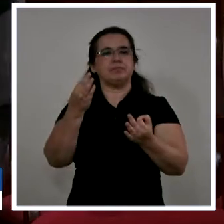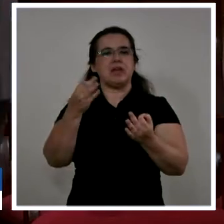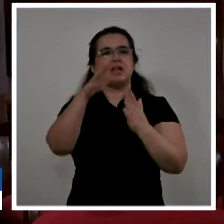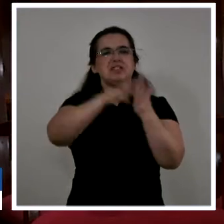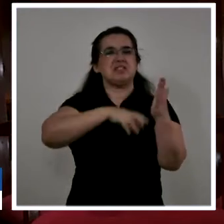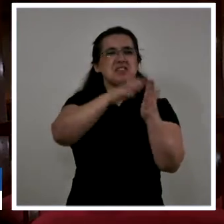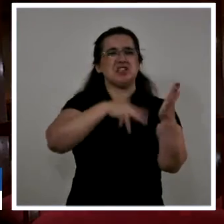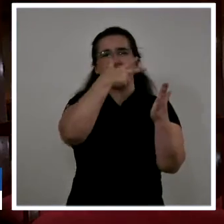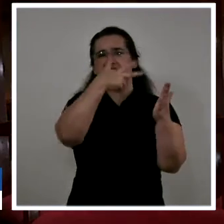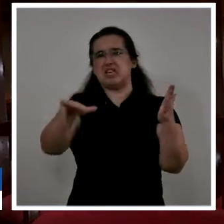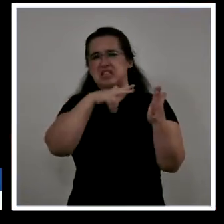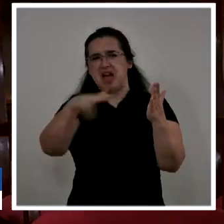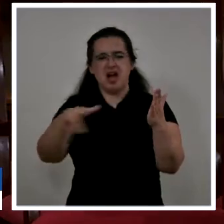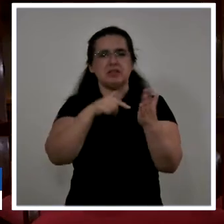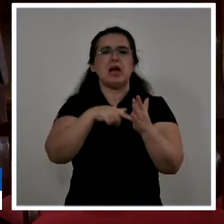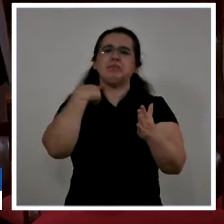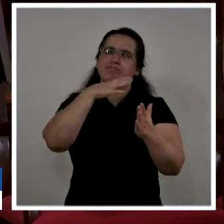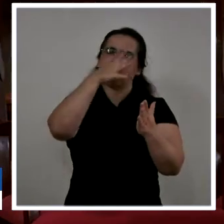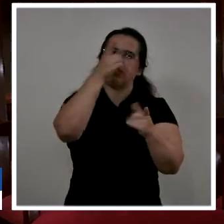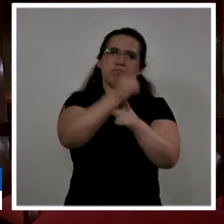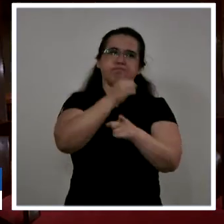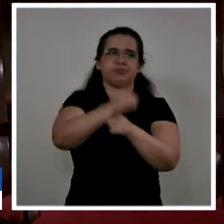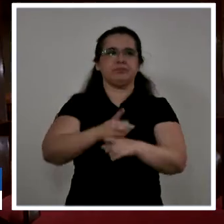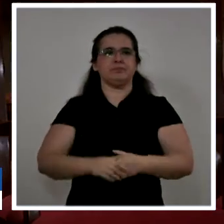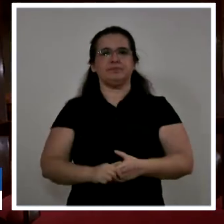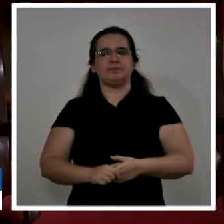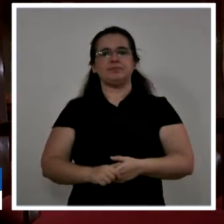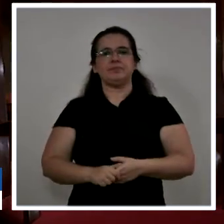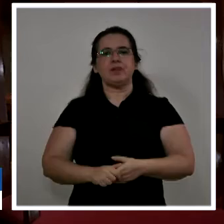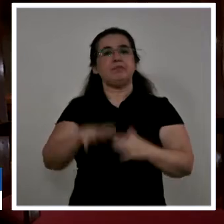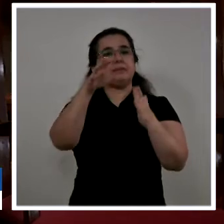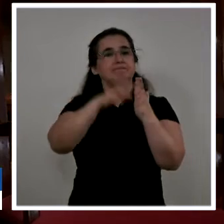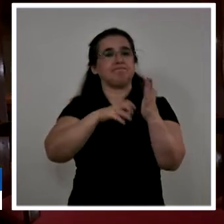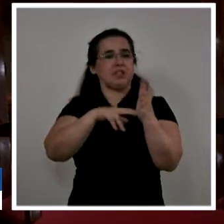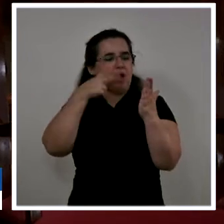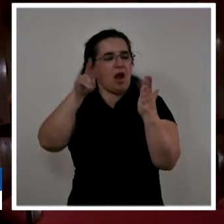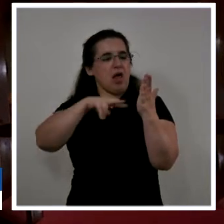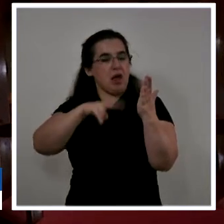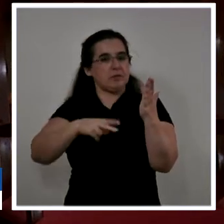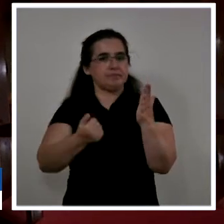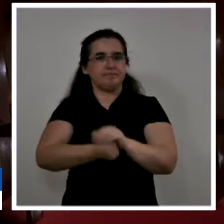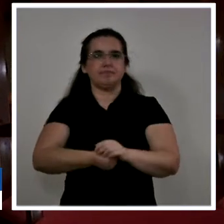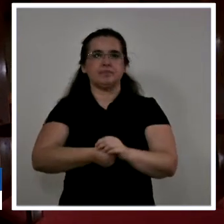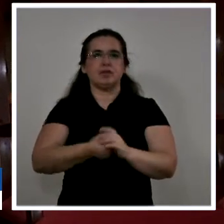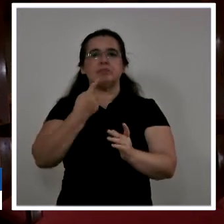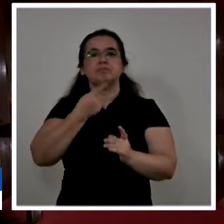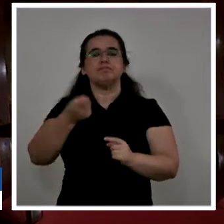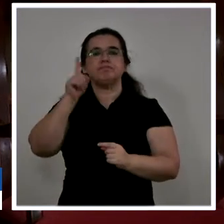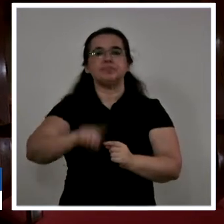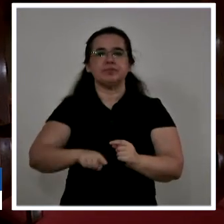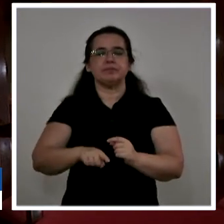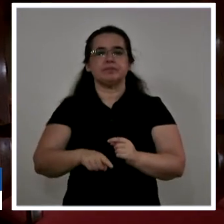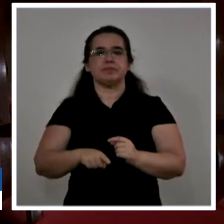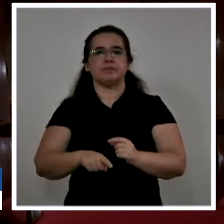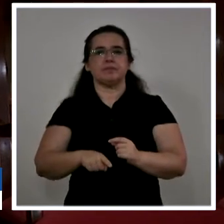textos que dizem isto, que afirmam isto. Just look at a couple. Vamos ver mais alguns. So again, the first statement,